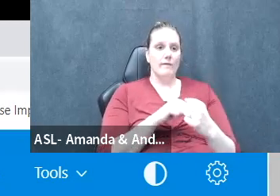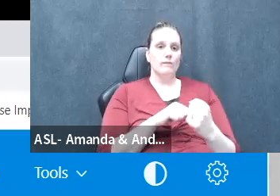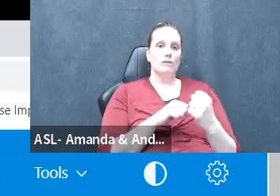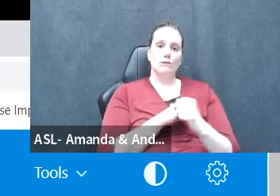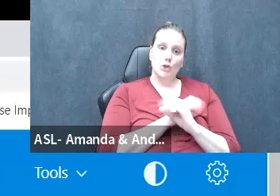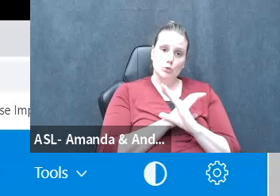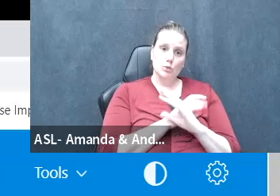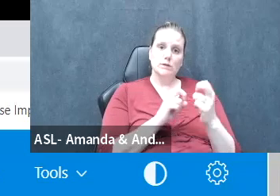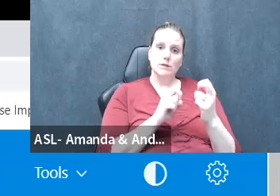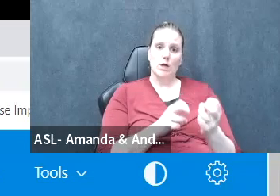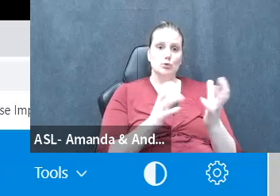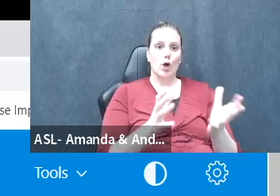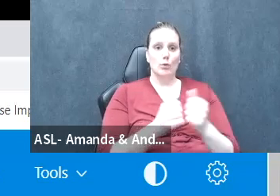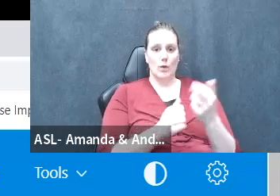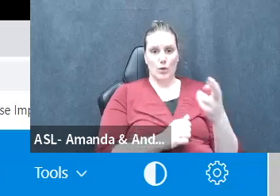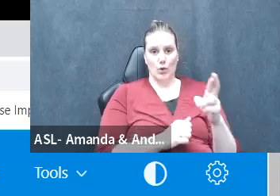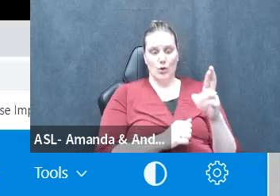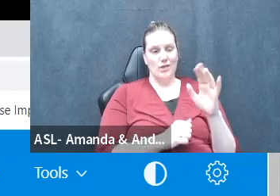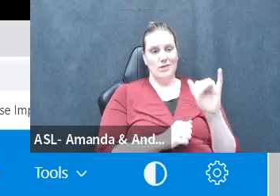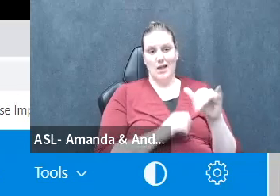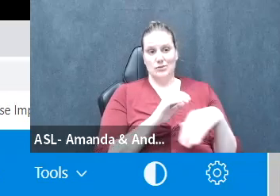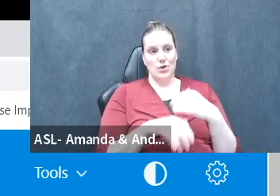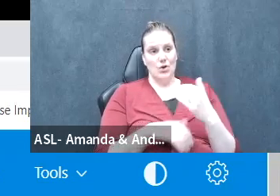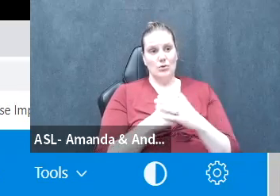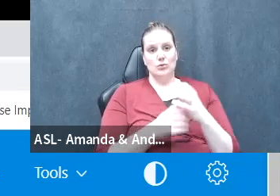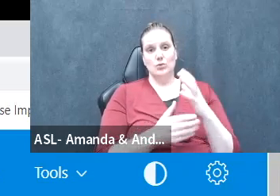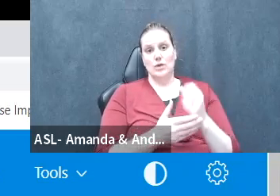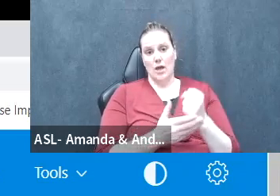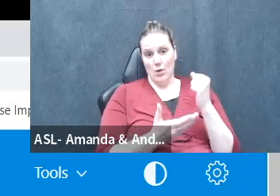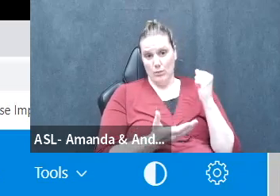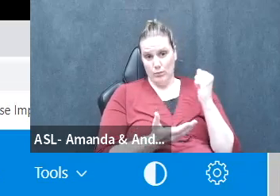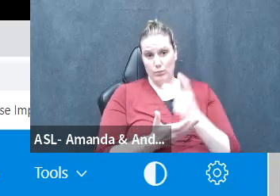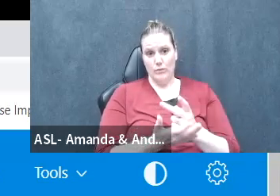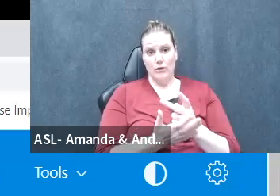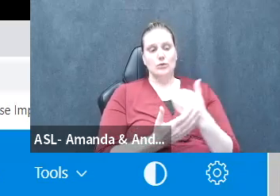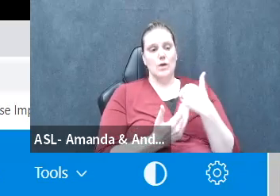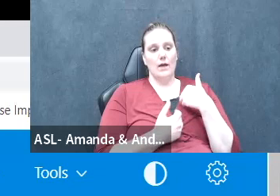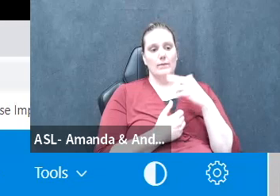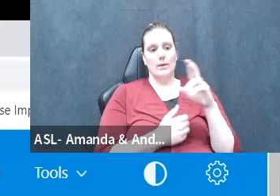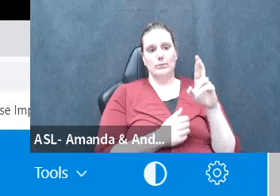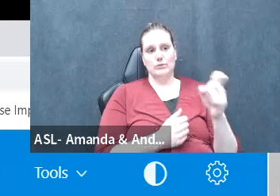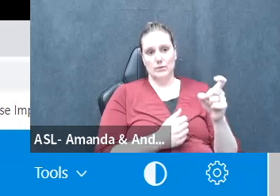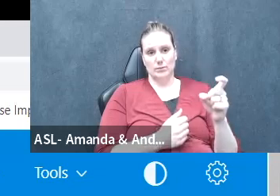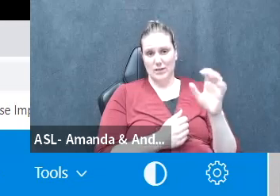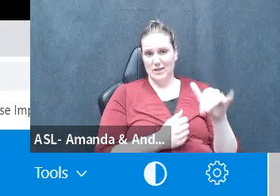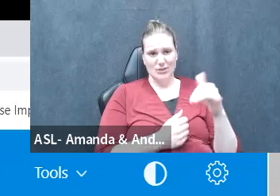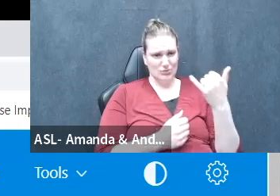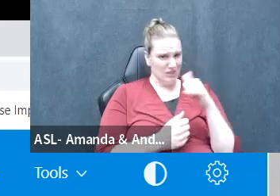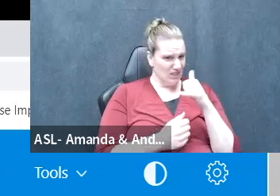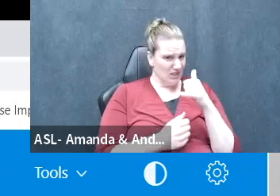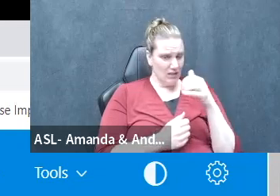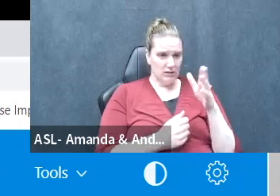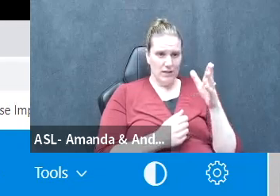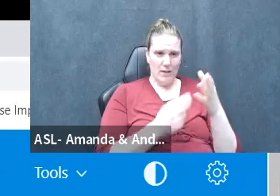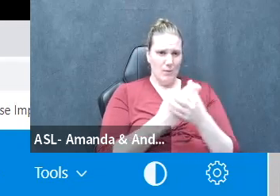and be able to talk to her. That's all, to get approval to just have my prescription. This is so ridiculous. They both